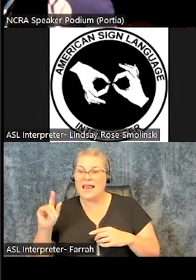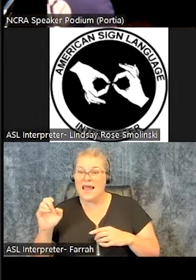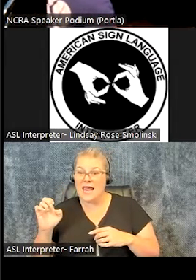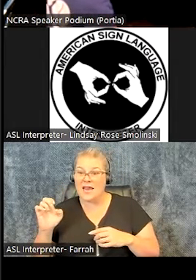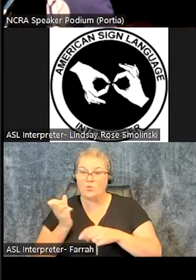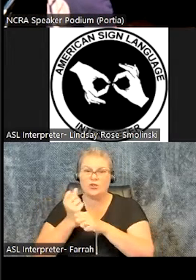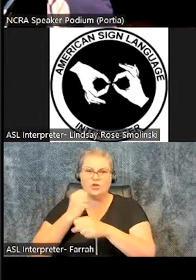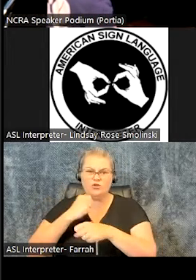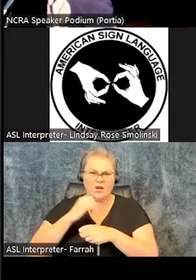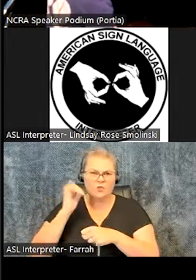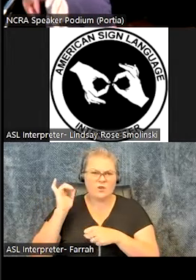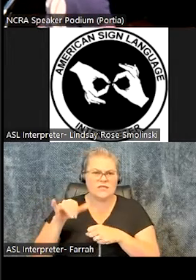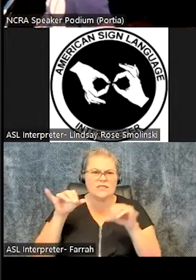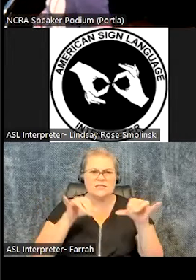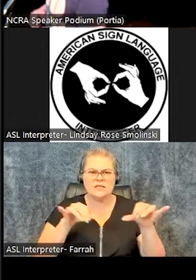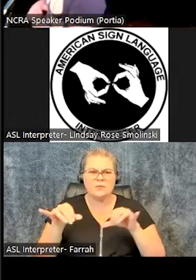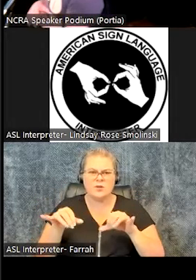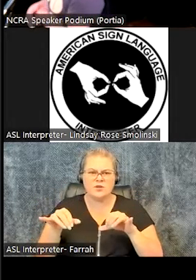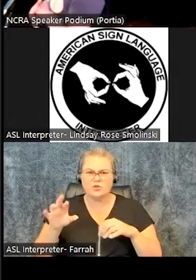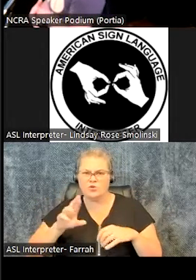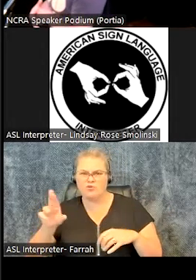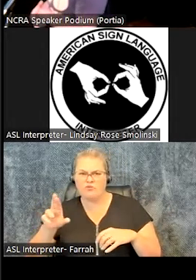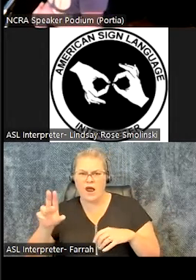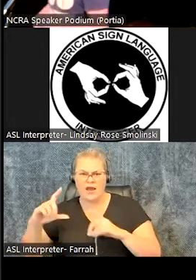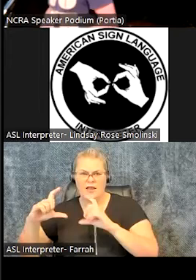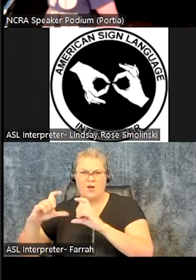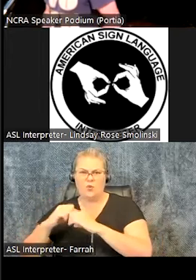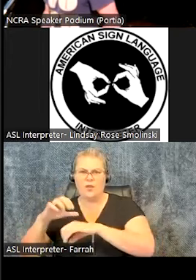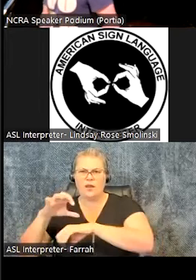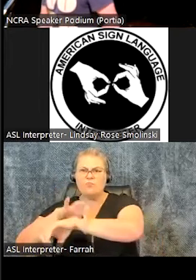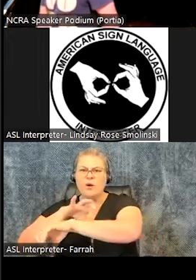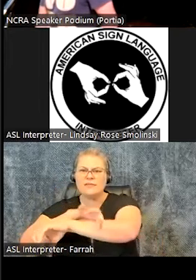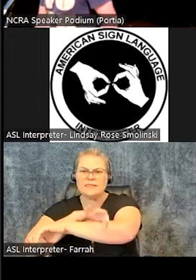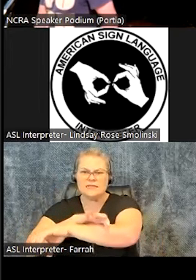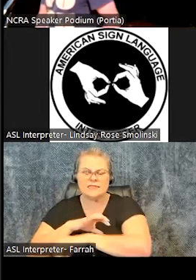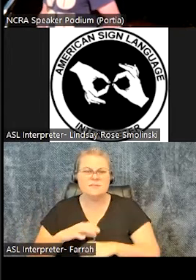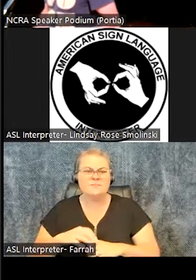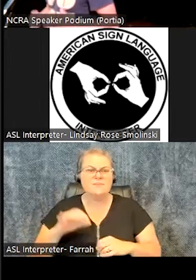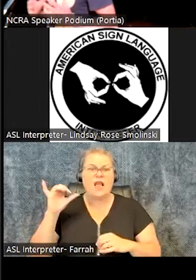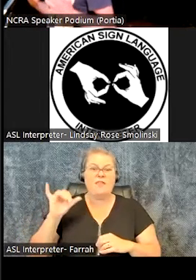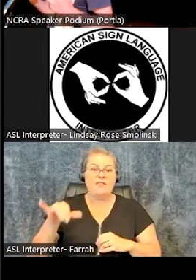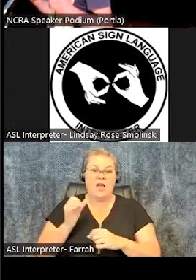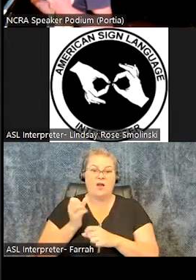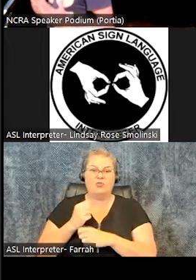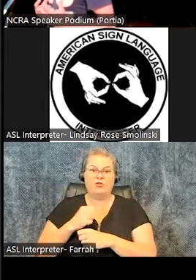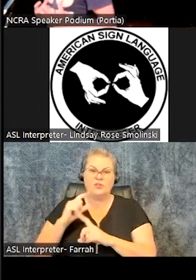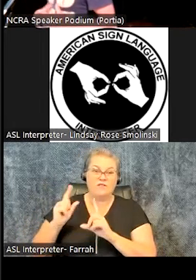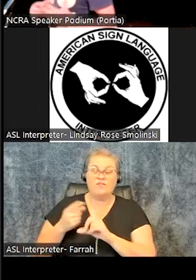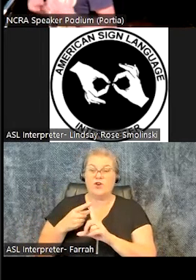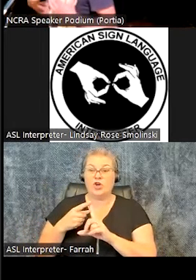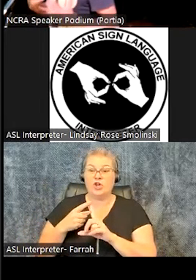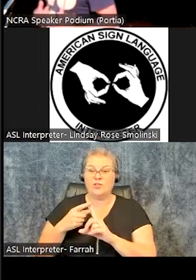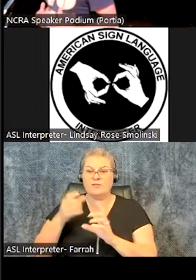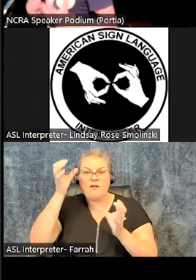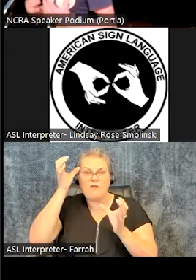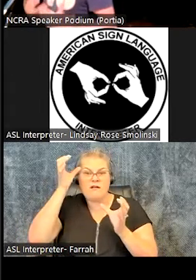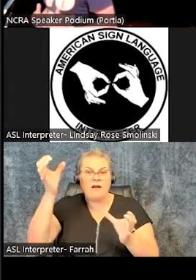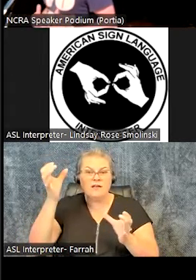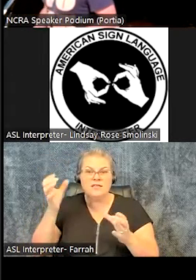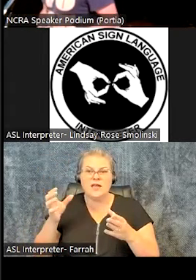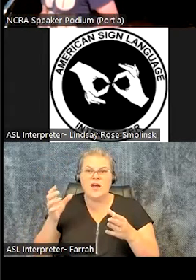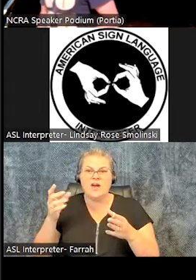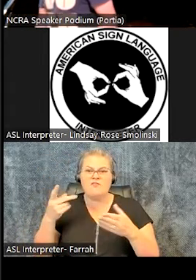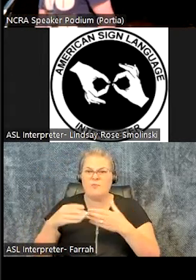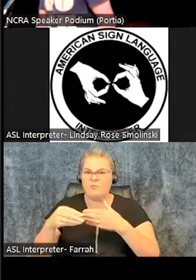is similar to that image on the far right there with the bracelets. And that was the creation of the first concept of plasticity in